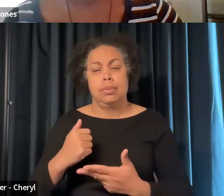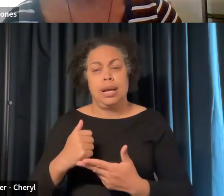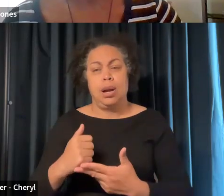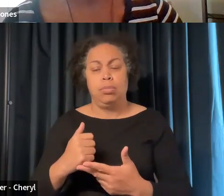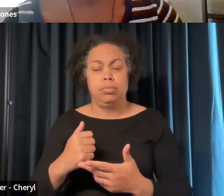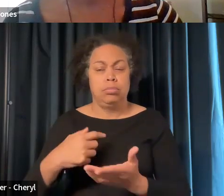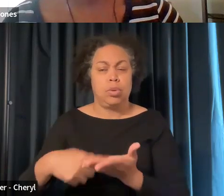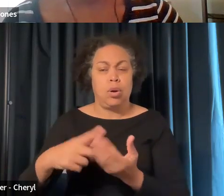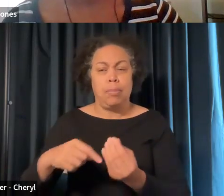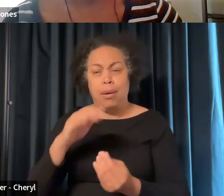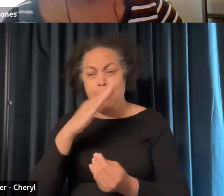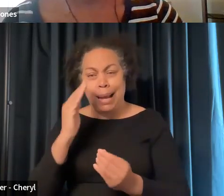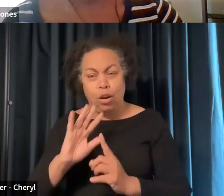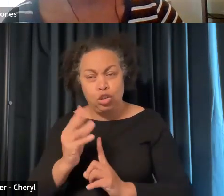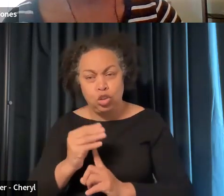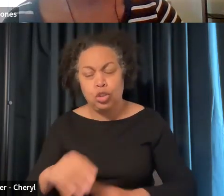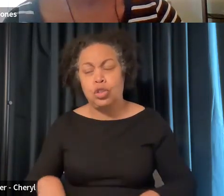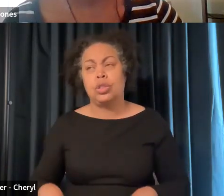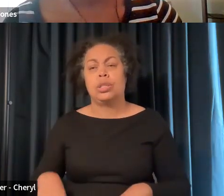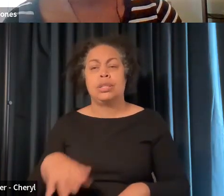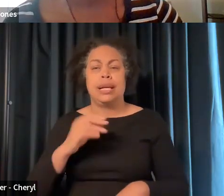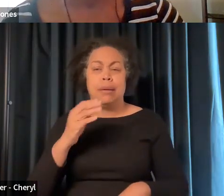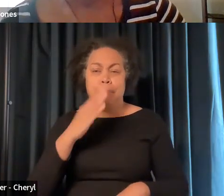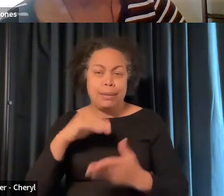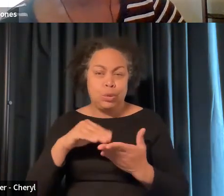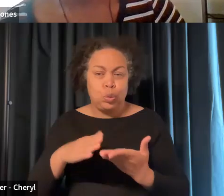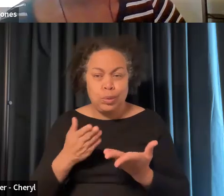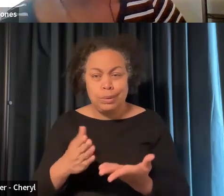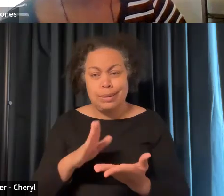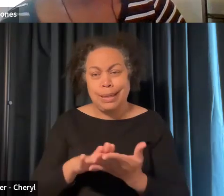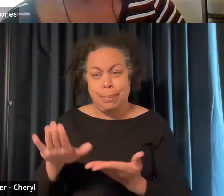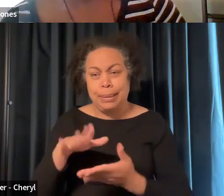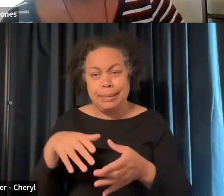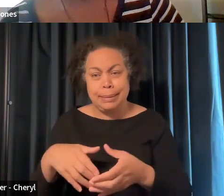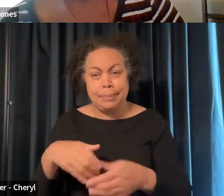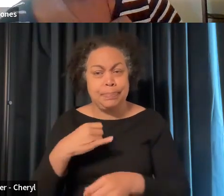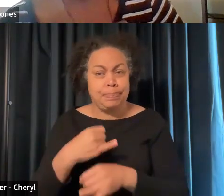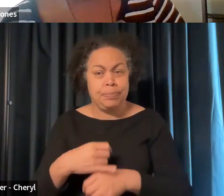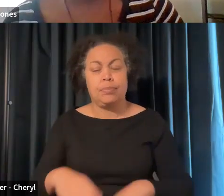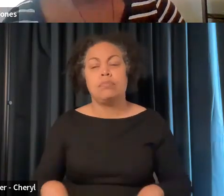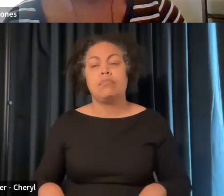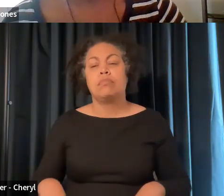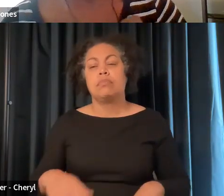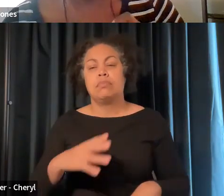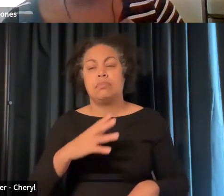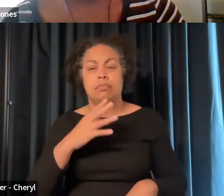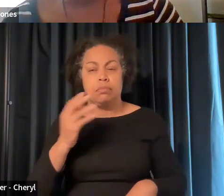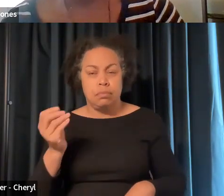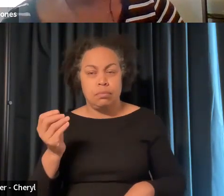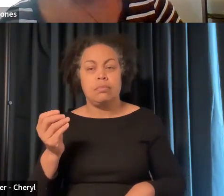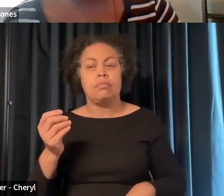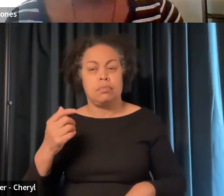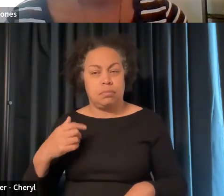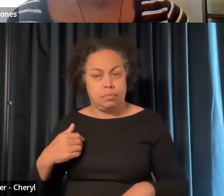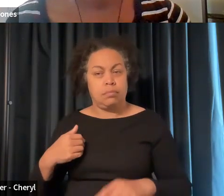talking about Black culture and Black students on campus. I wasn't equipped. Well, I was an equip